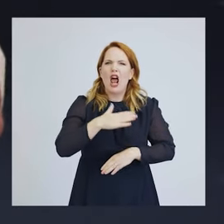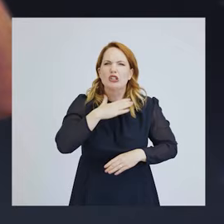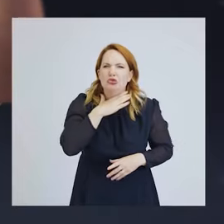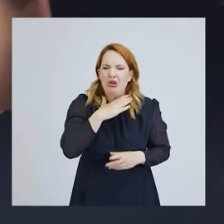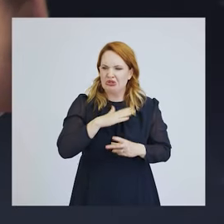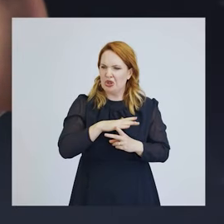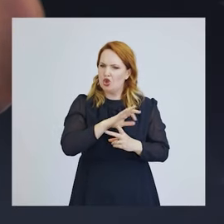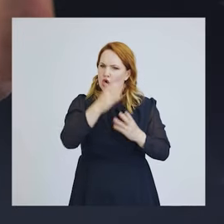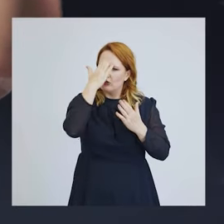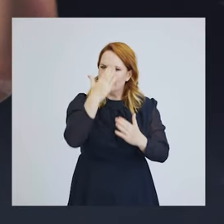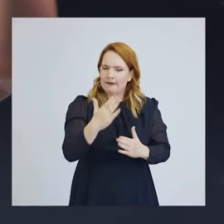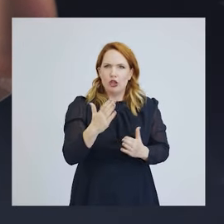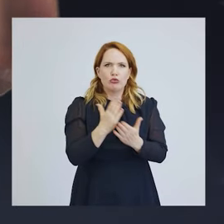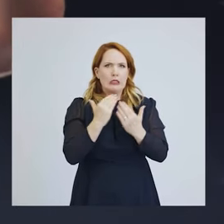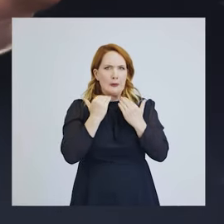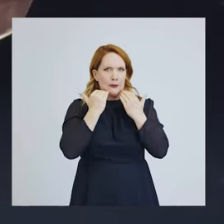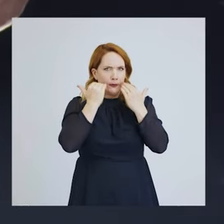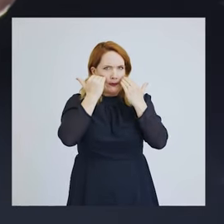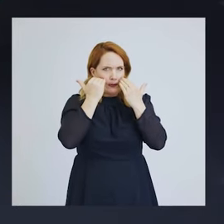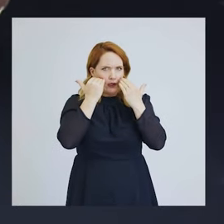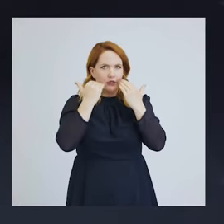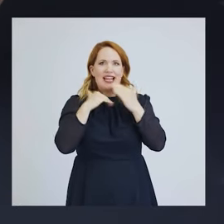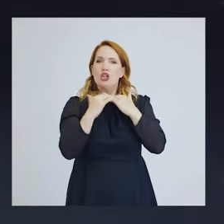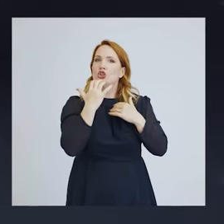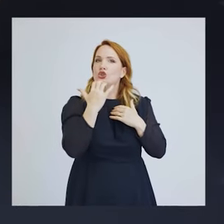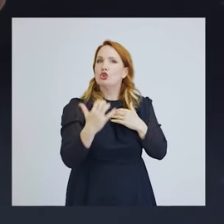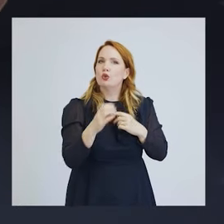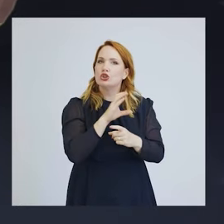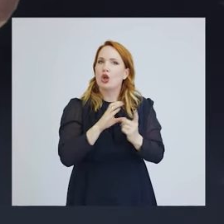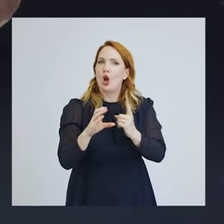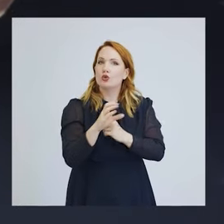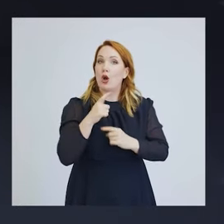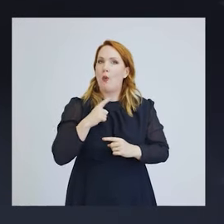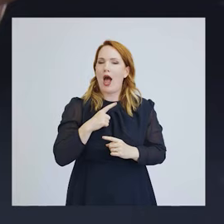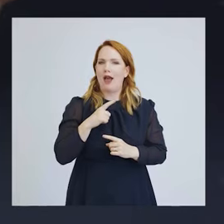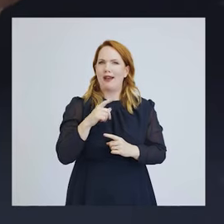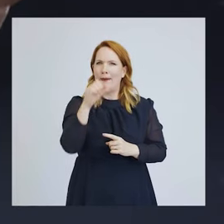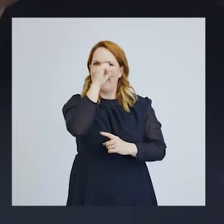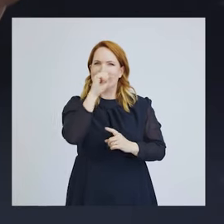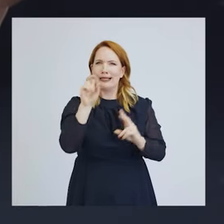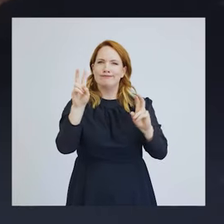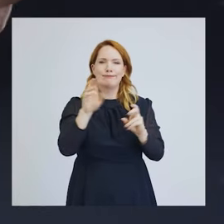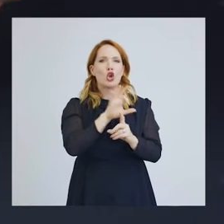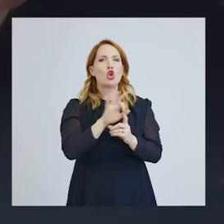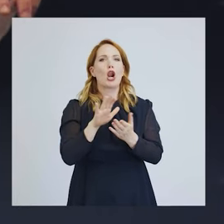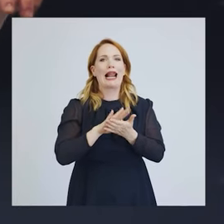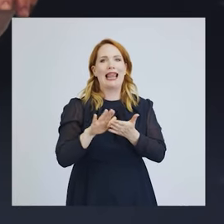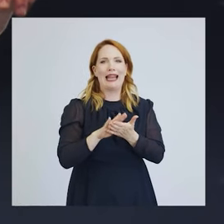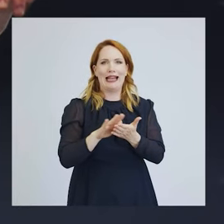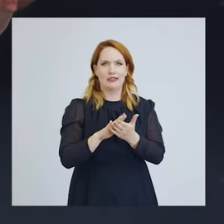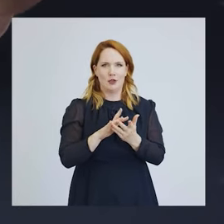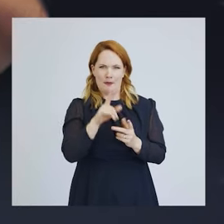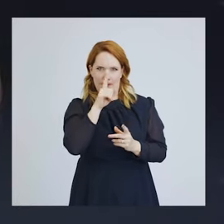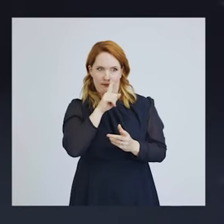even more gross and disrespectful, and actually one of the most shameful things that you could do in the Jewish culture, because pigs were seen as